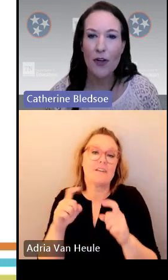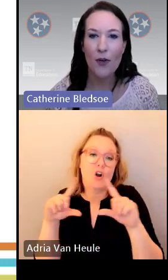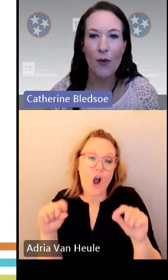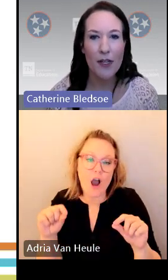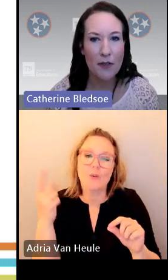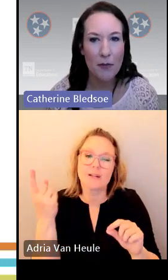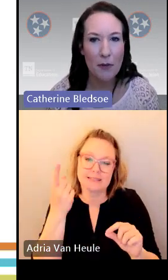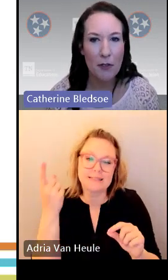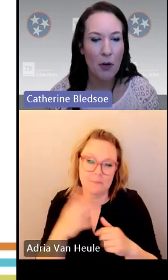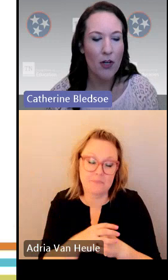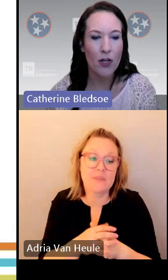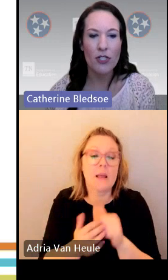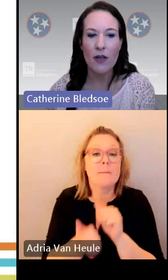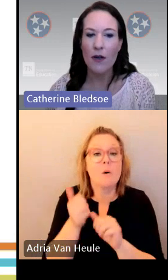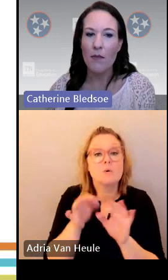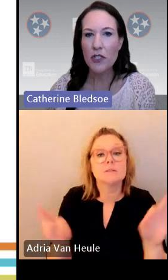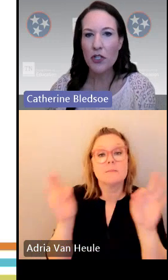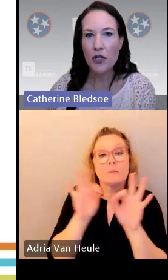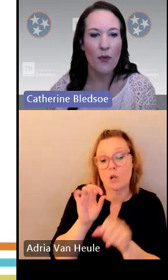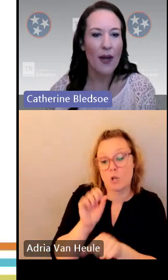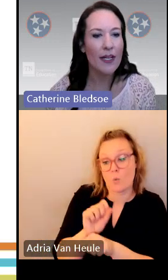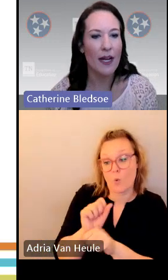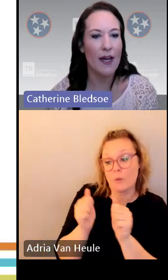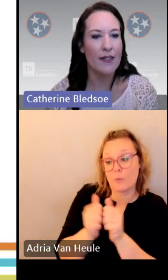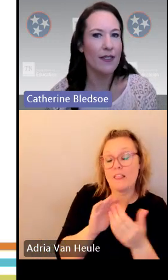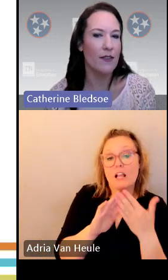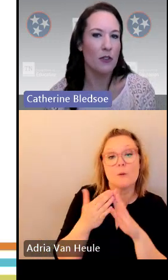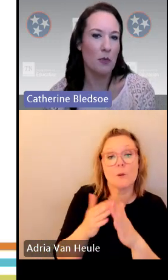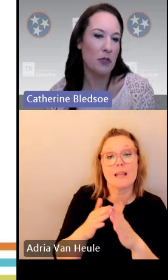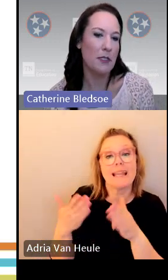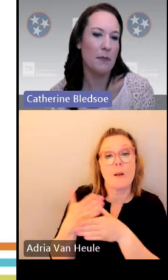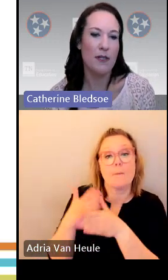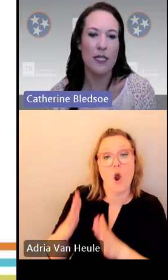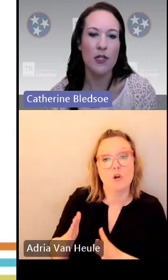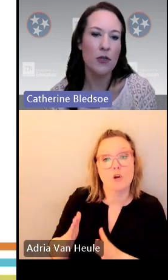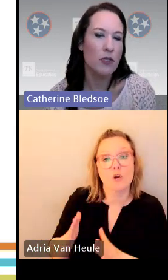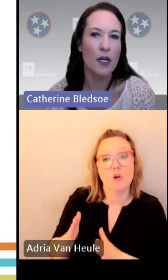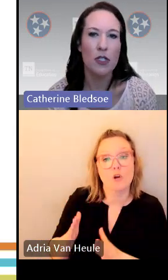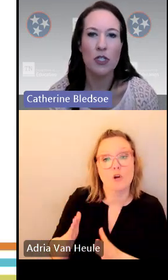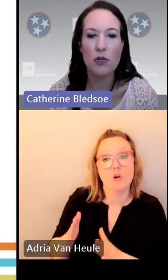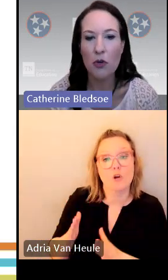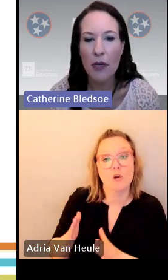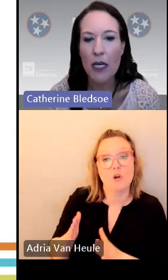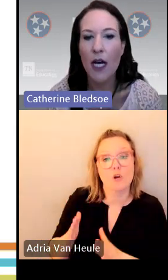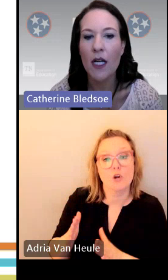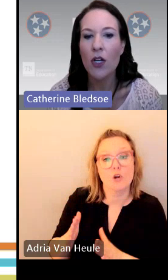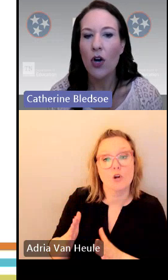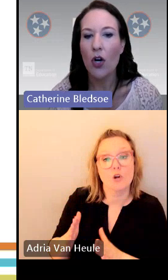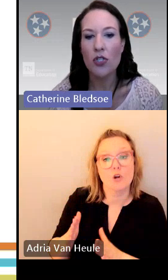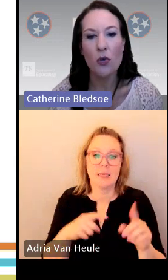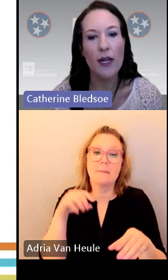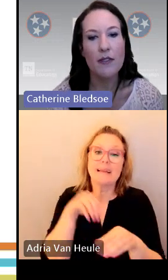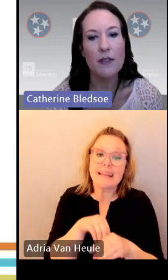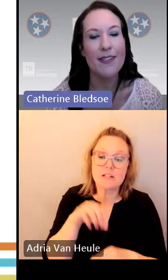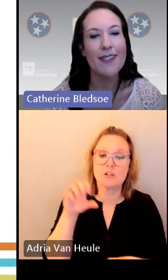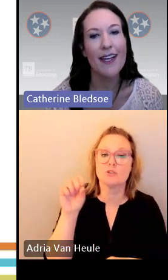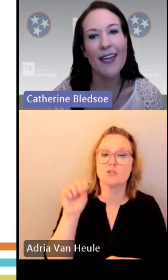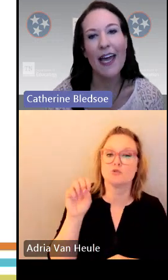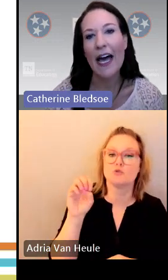think when you're working with community partners, make sure you recognize those participants in newsletters, social media, or